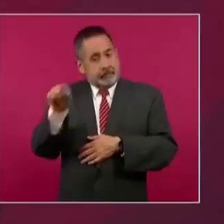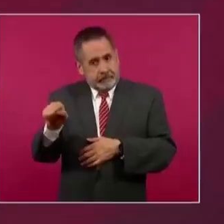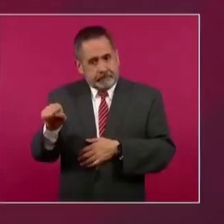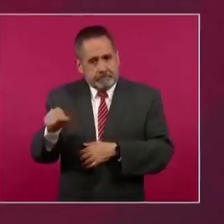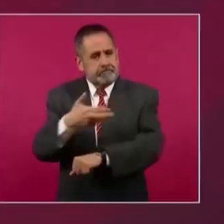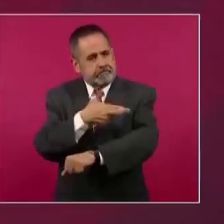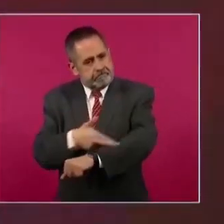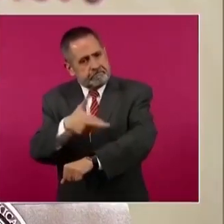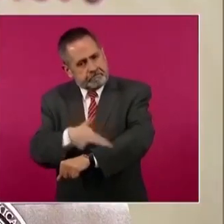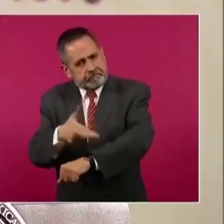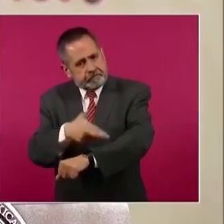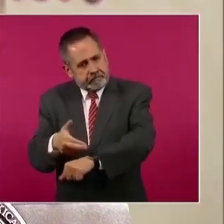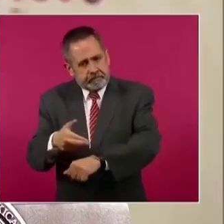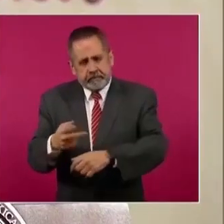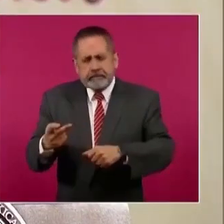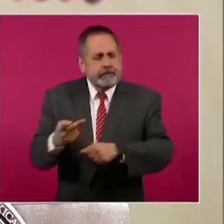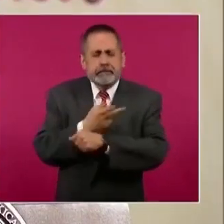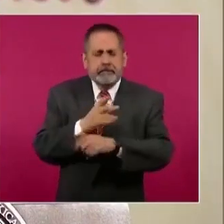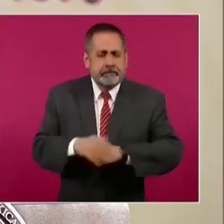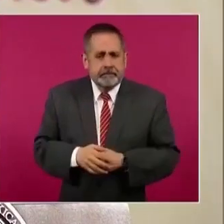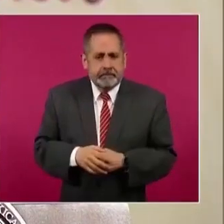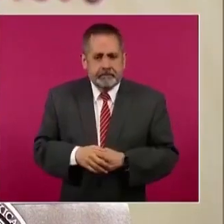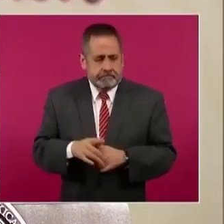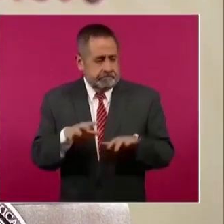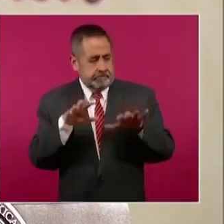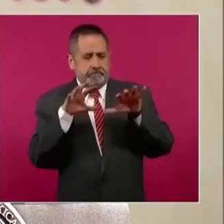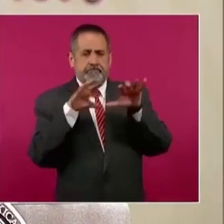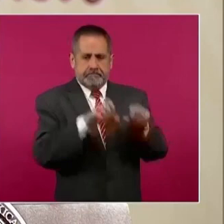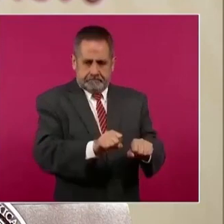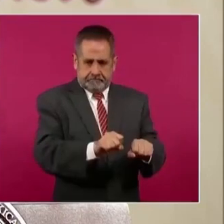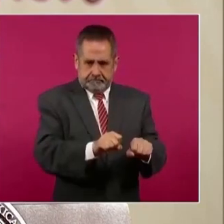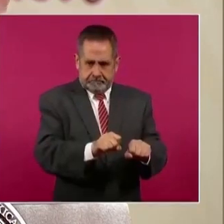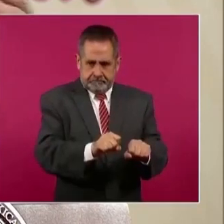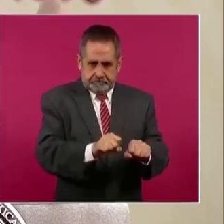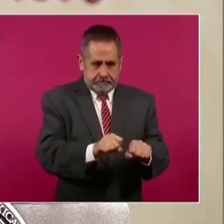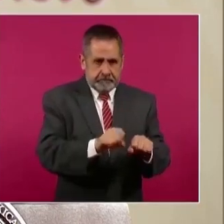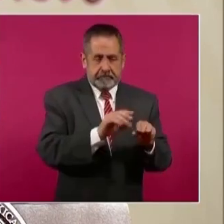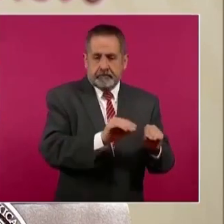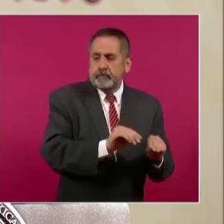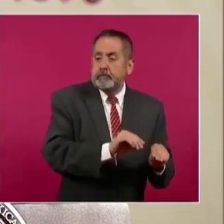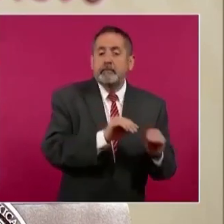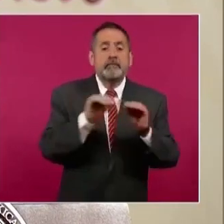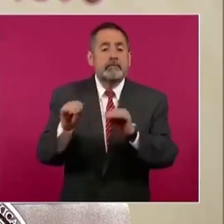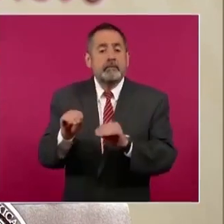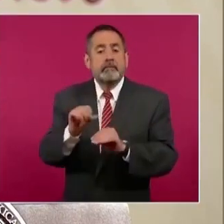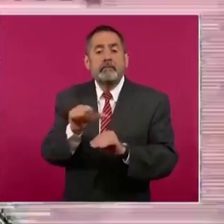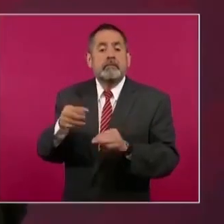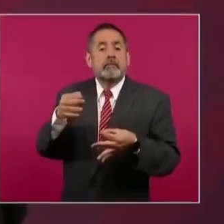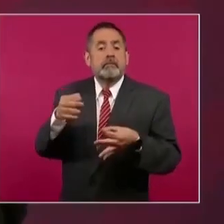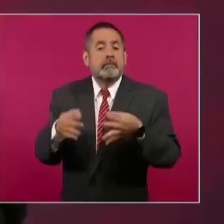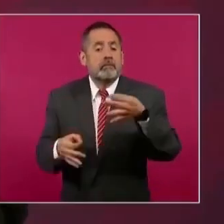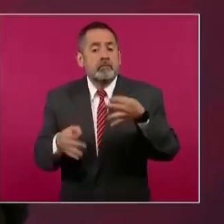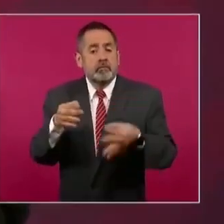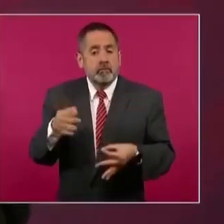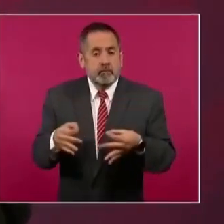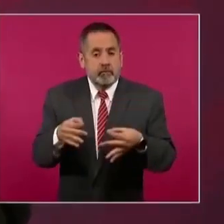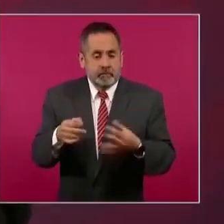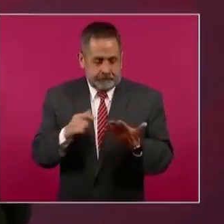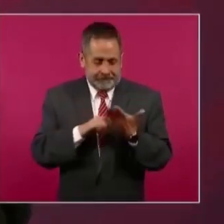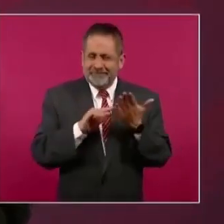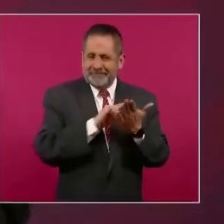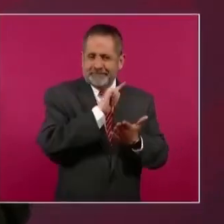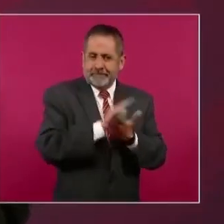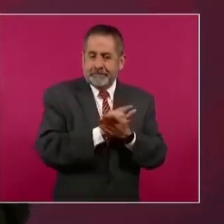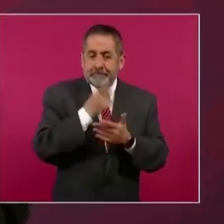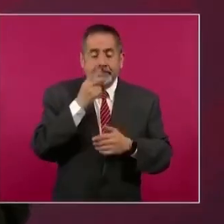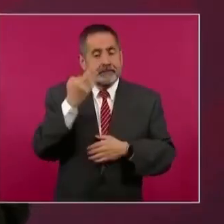to traffic drugs into this country. The State Department said information indicated that he had ordered multiple murders, including that of a